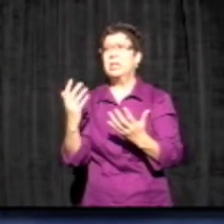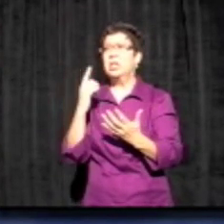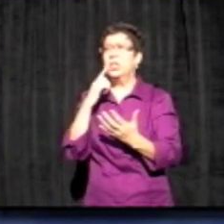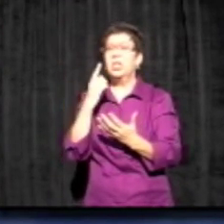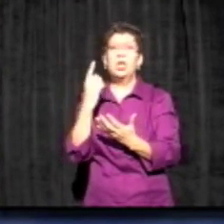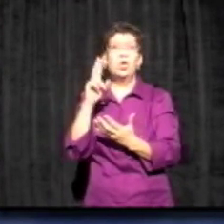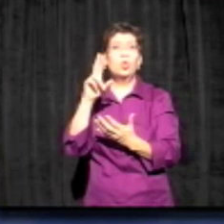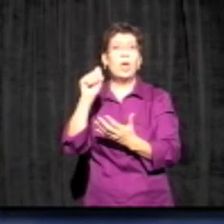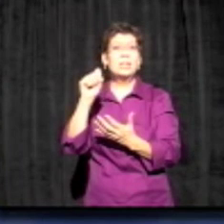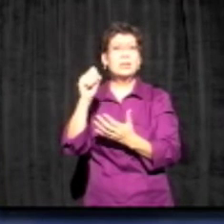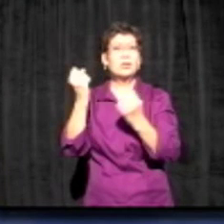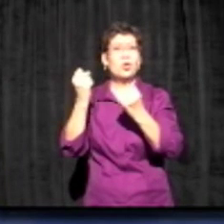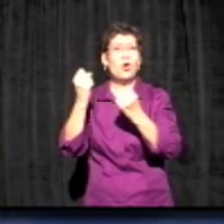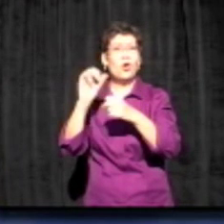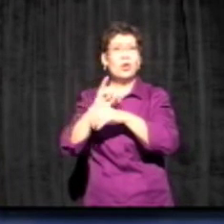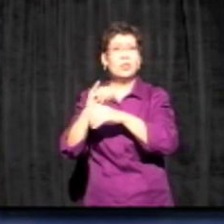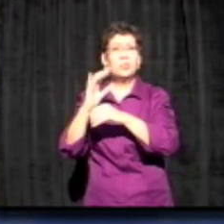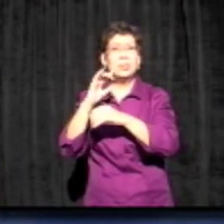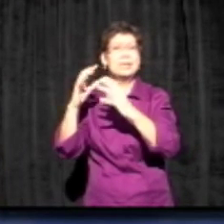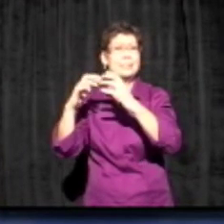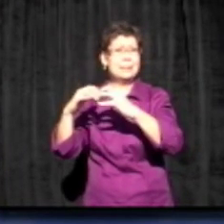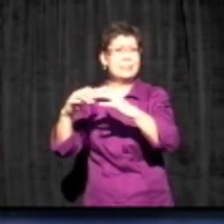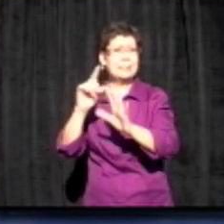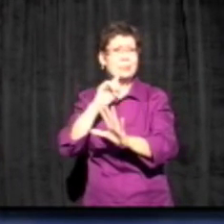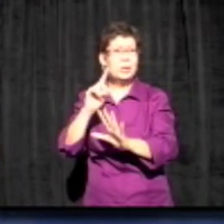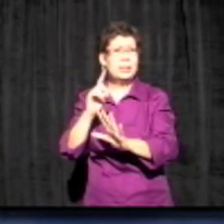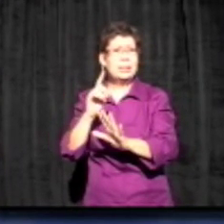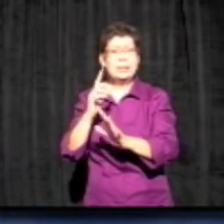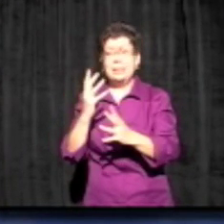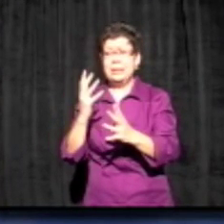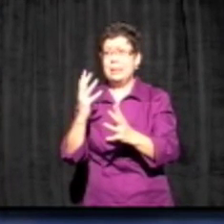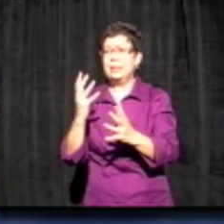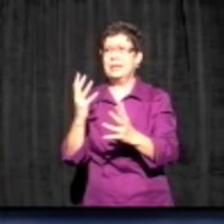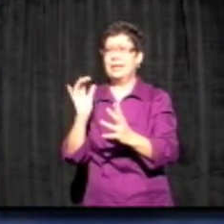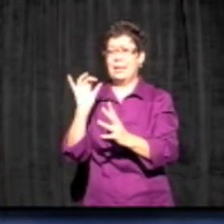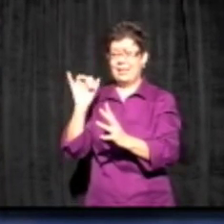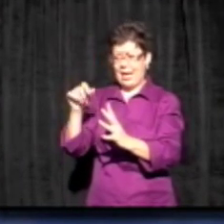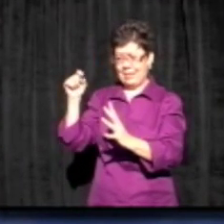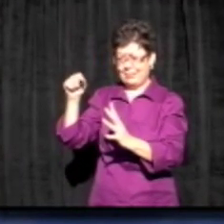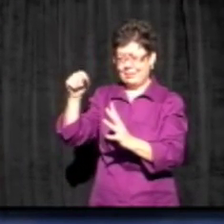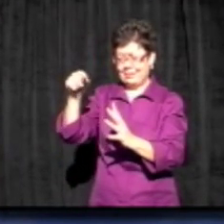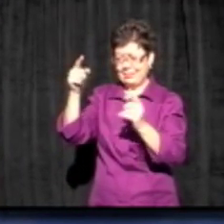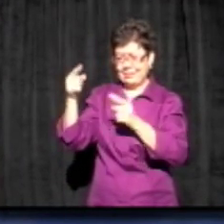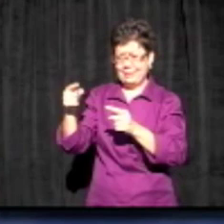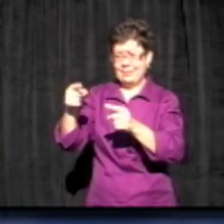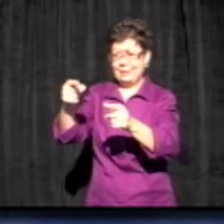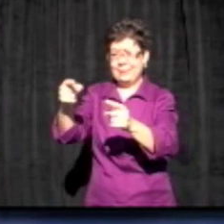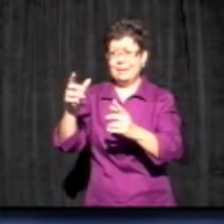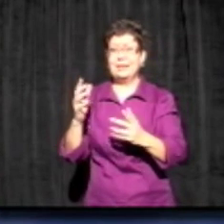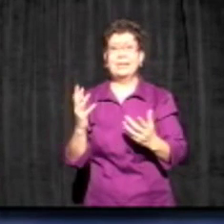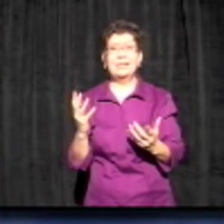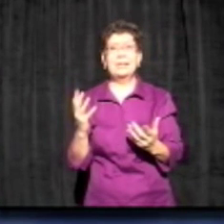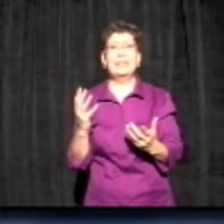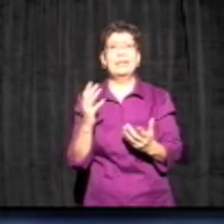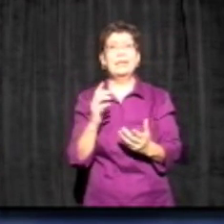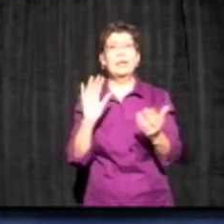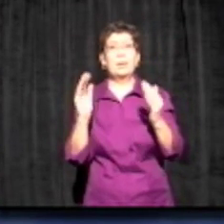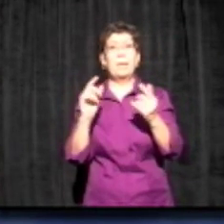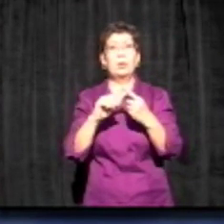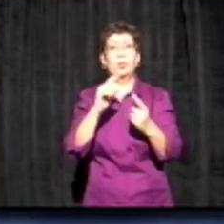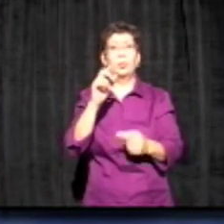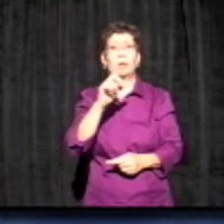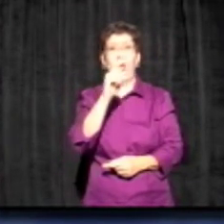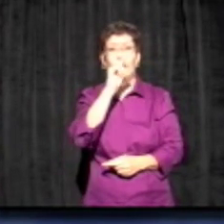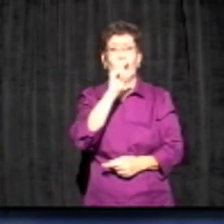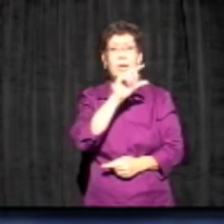U.S. auto industry, and I would think that compared to Odysseus, we had a much more difficult task.